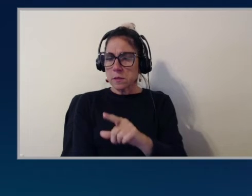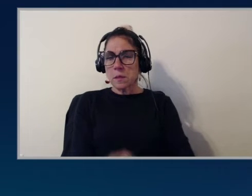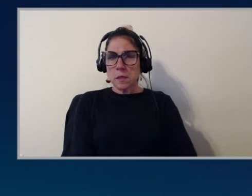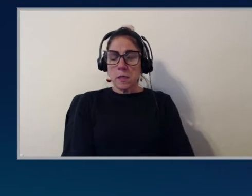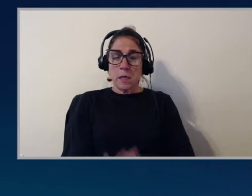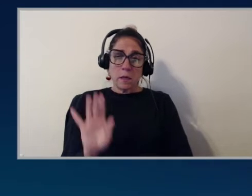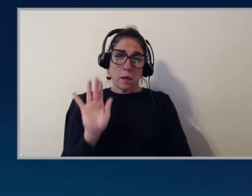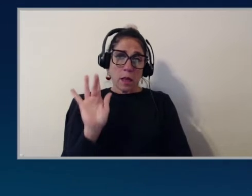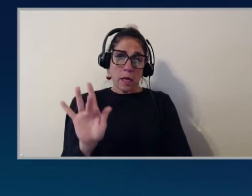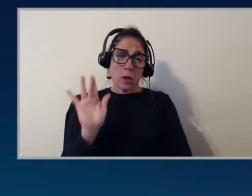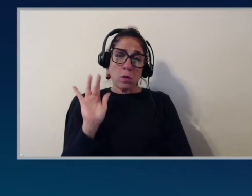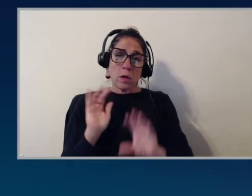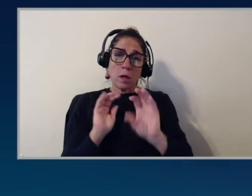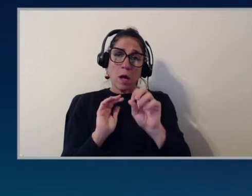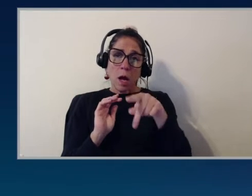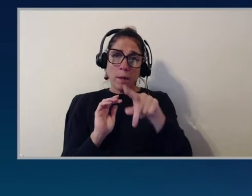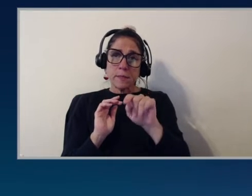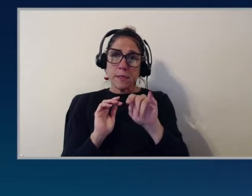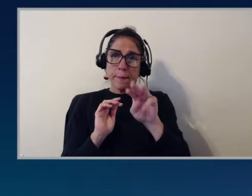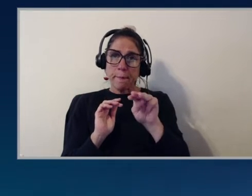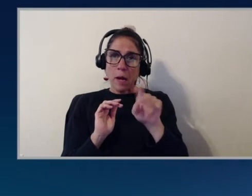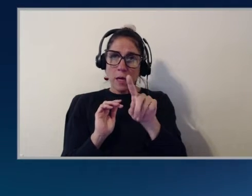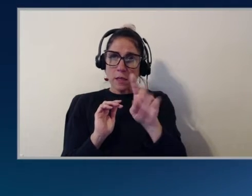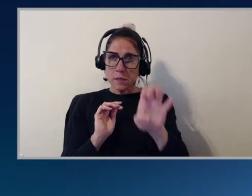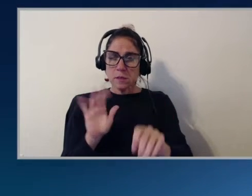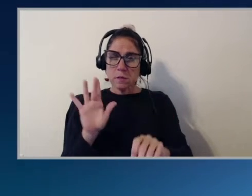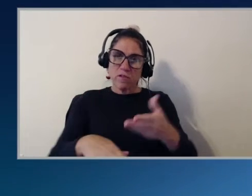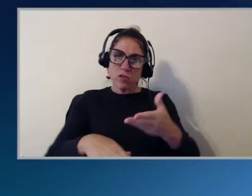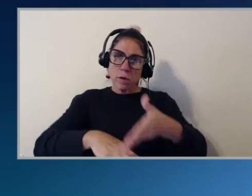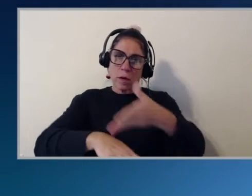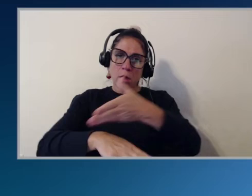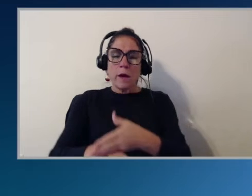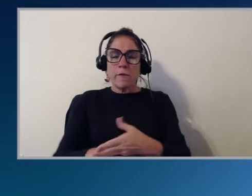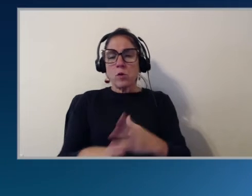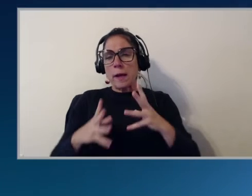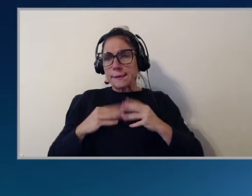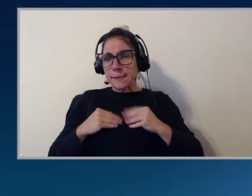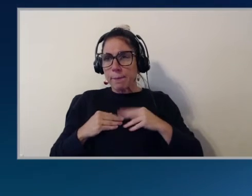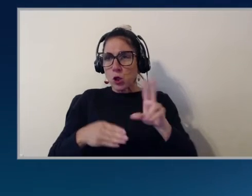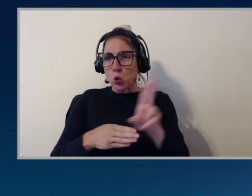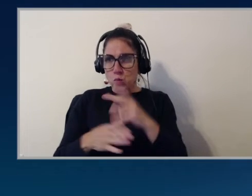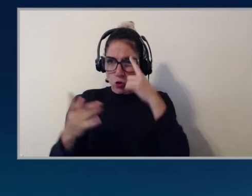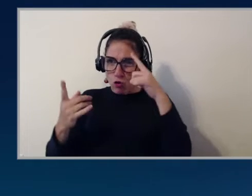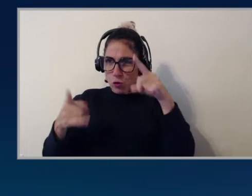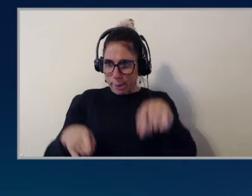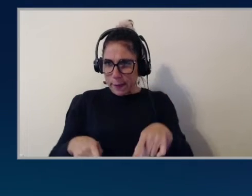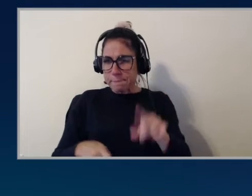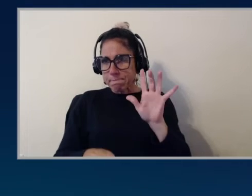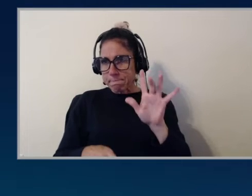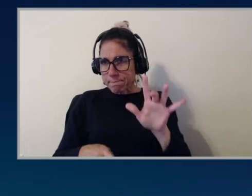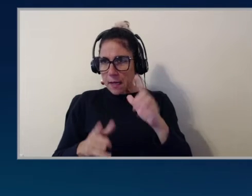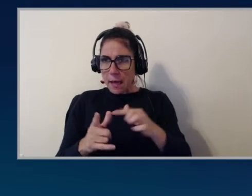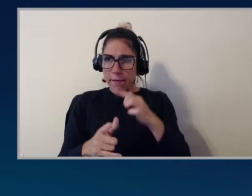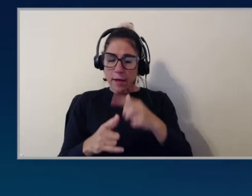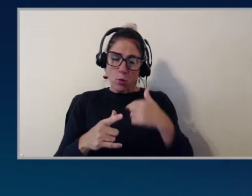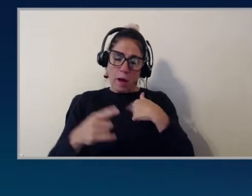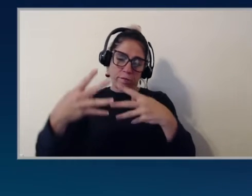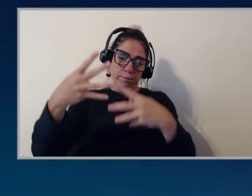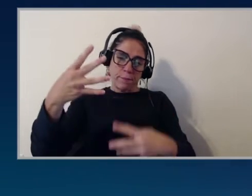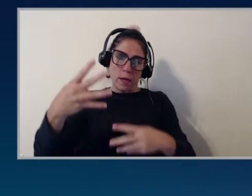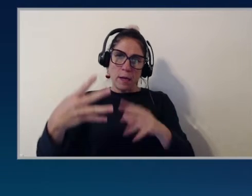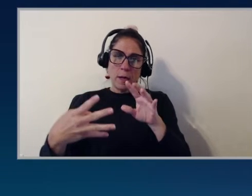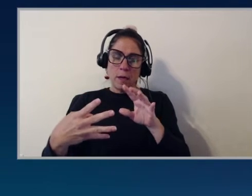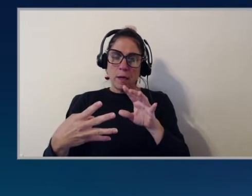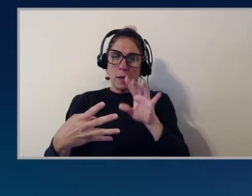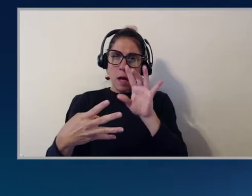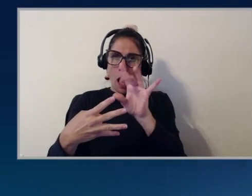click on Optimize, and well, you have to accept end user agreement, and then you have new options. You have